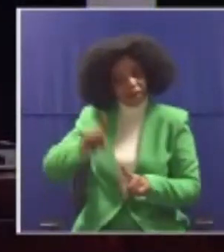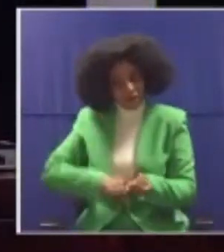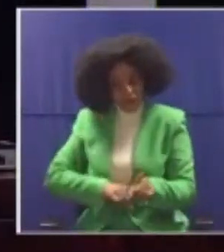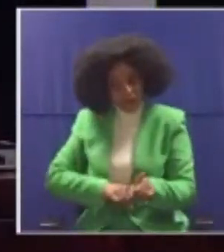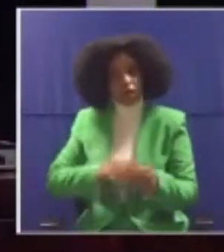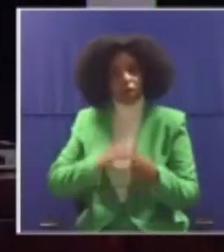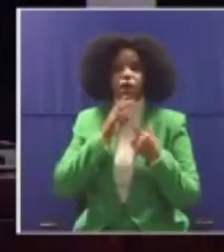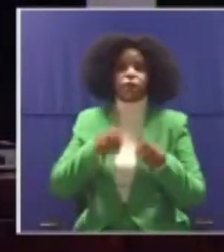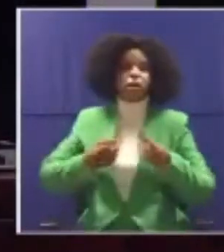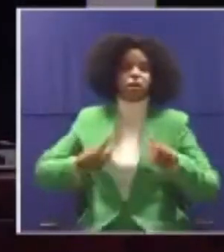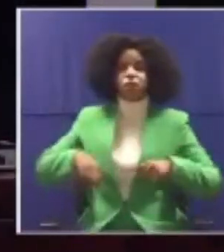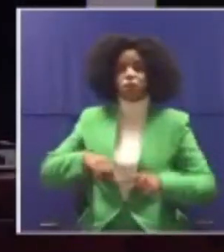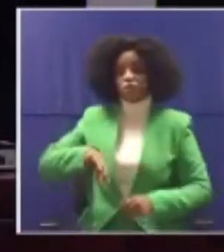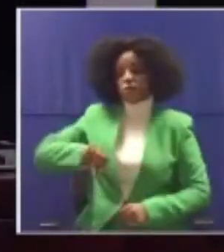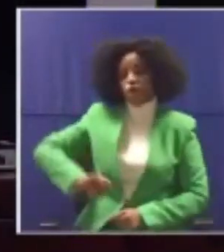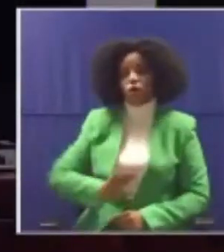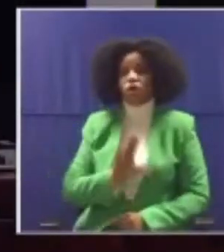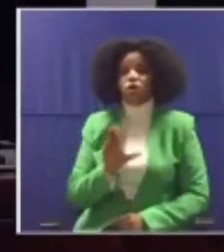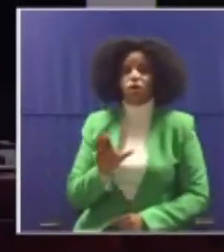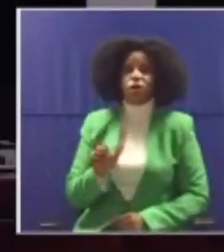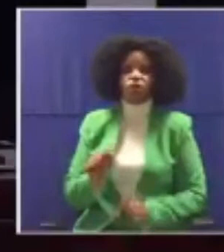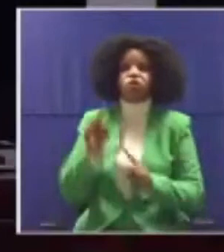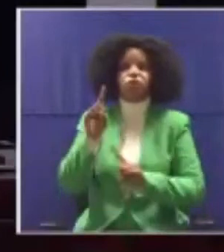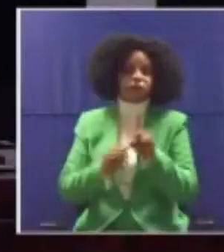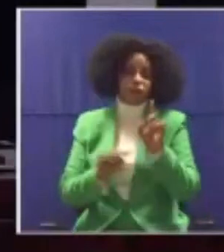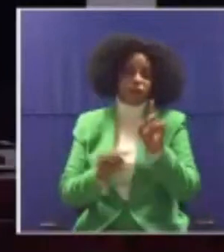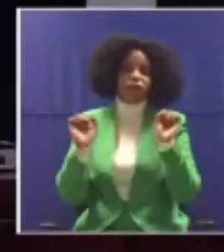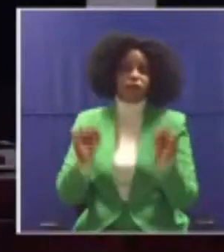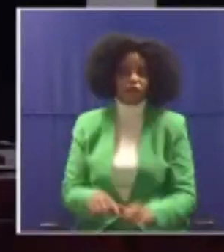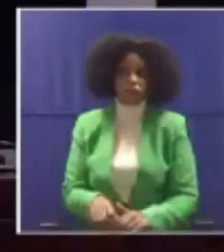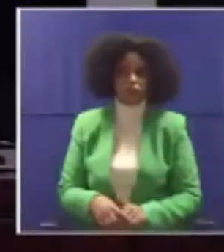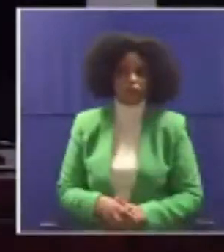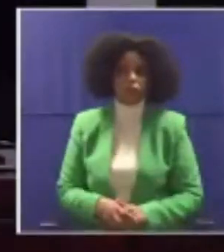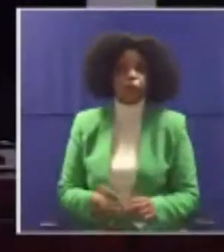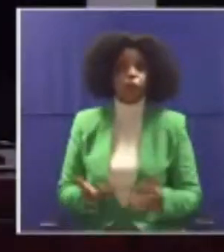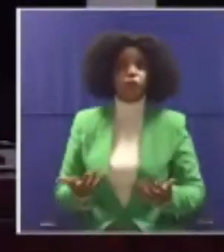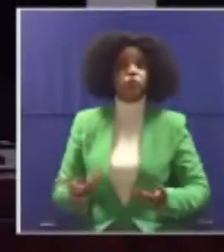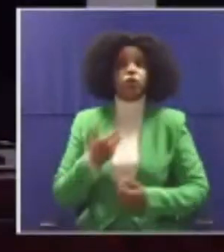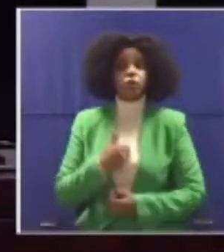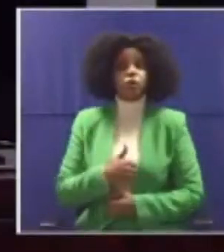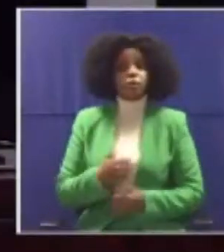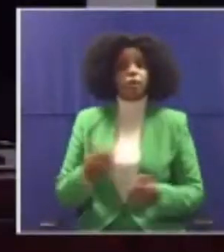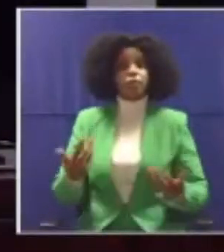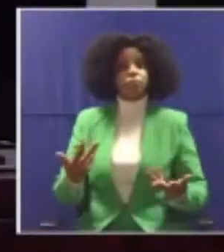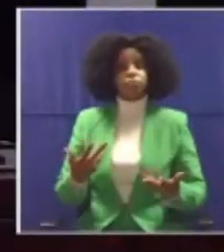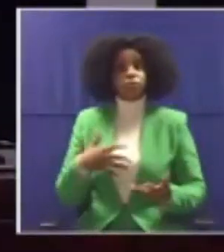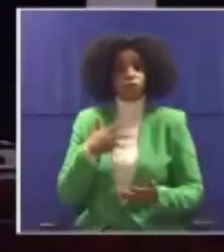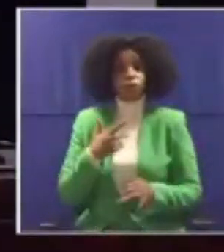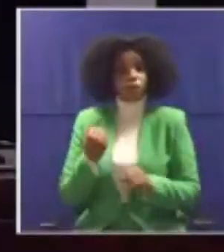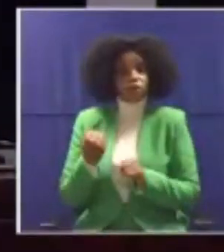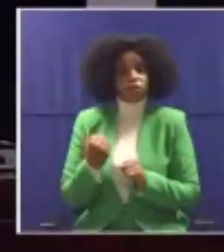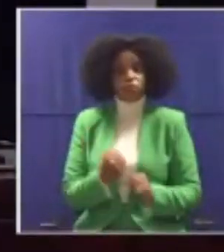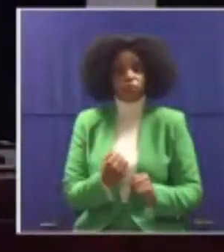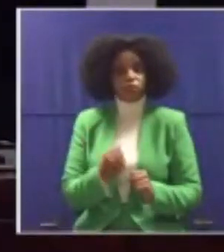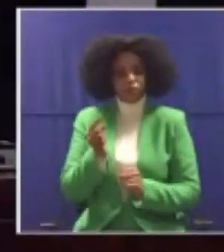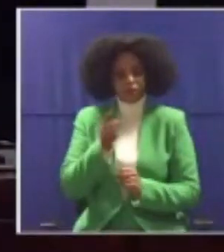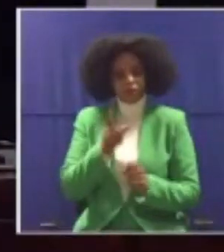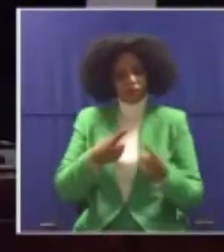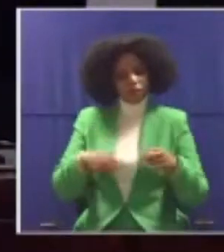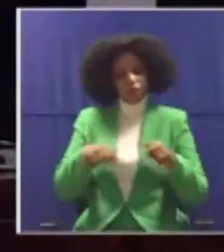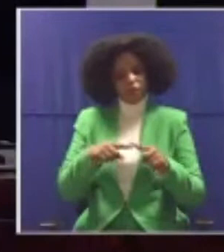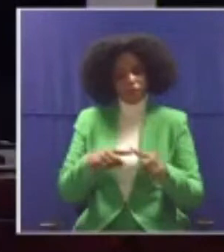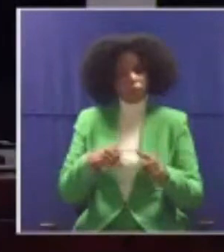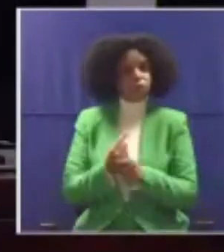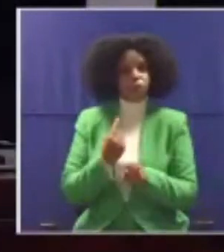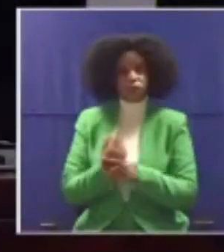country. So I'm very, very keen to ensure that we stay closer to what local government